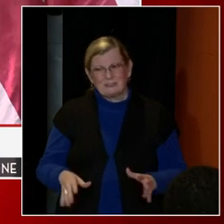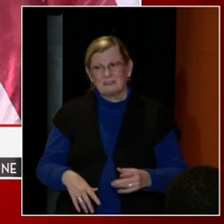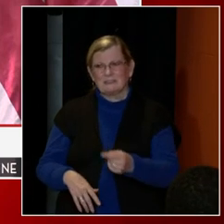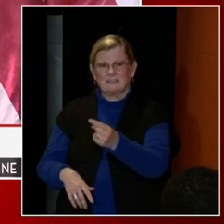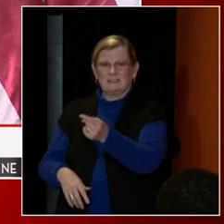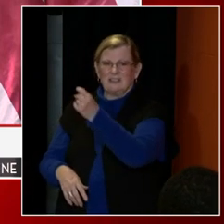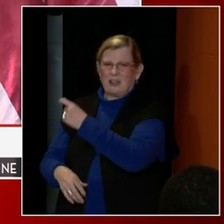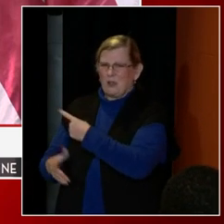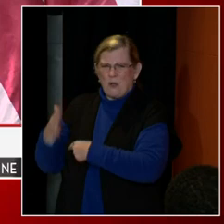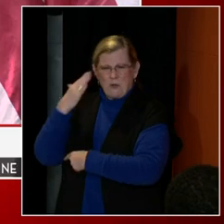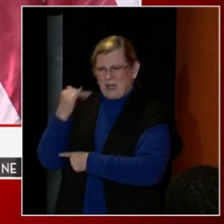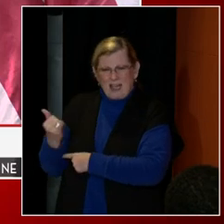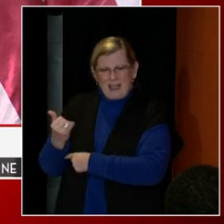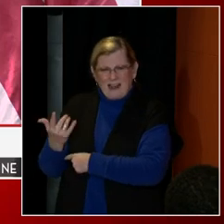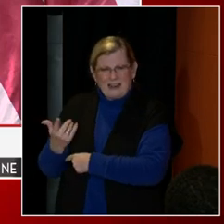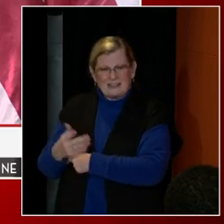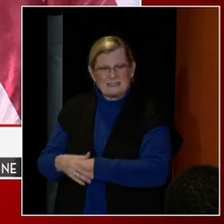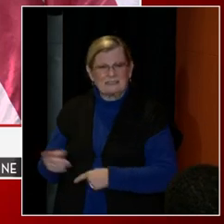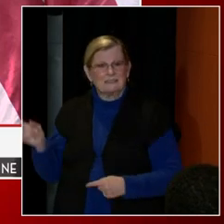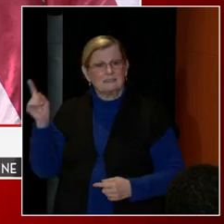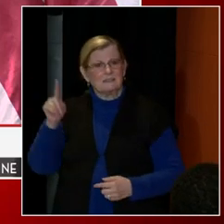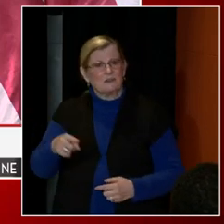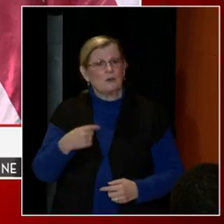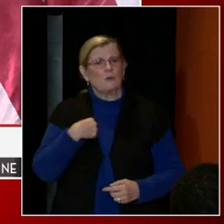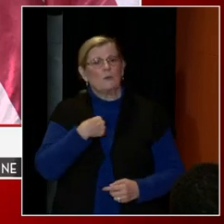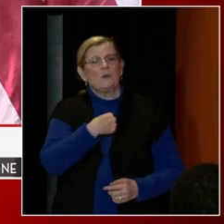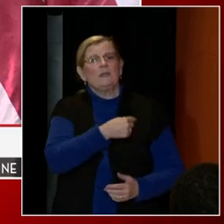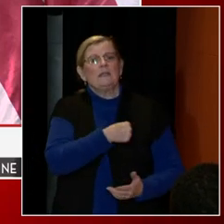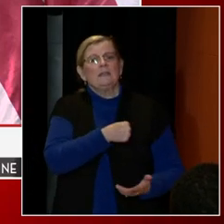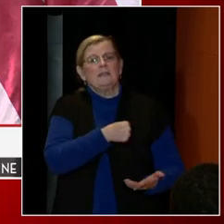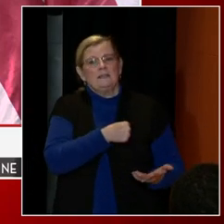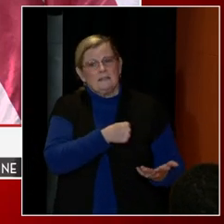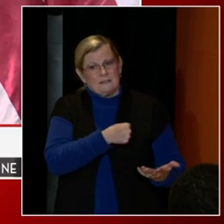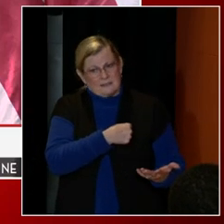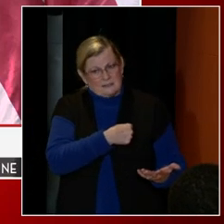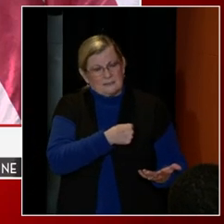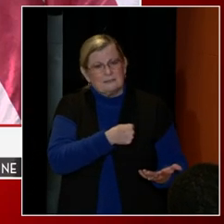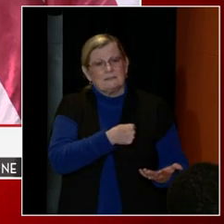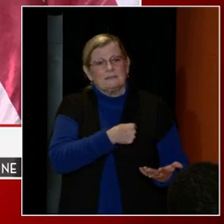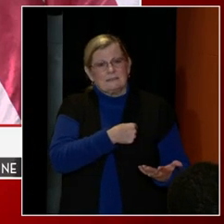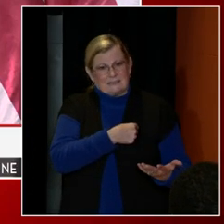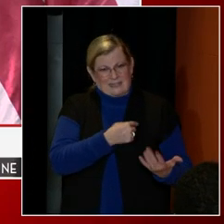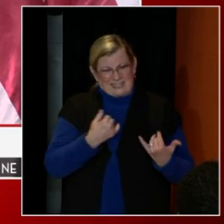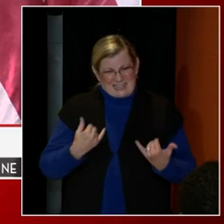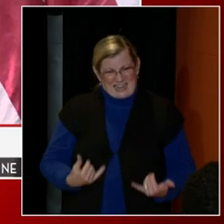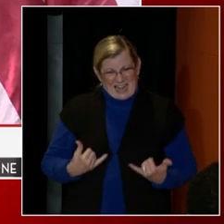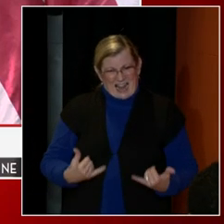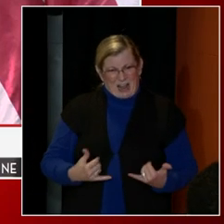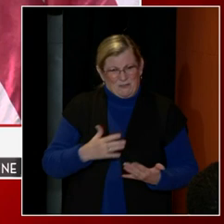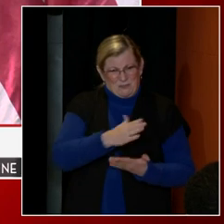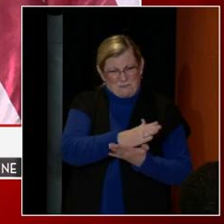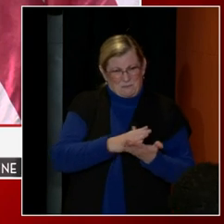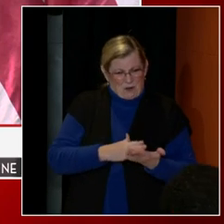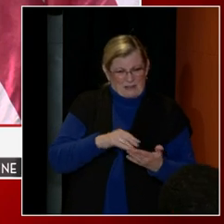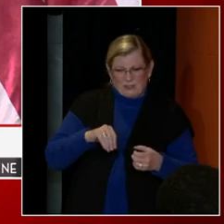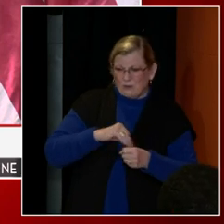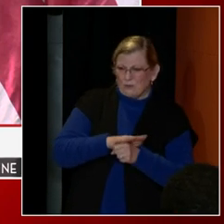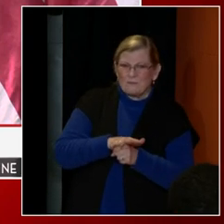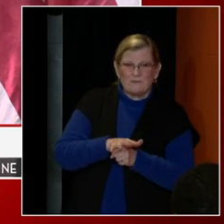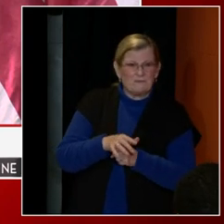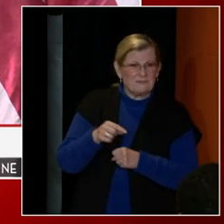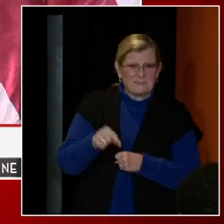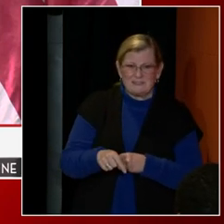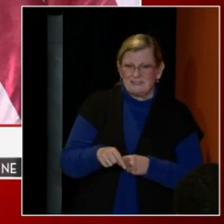I guess, people are seeing... We're going into a phase in this pandemic, Mark,